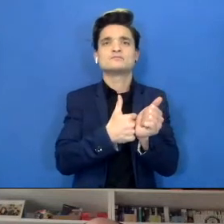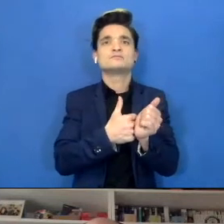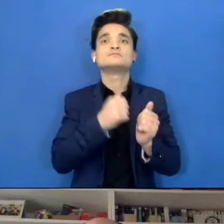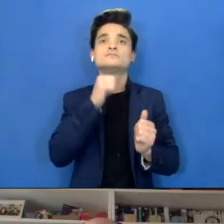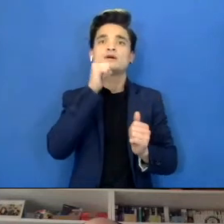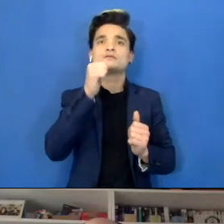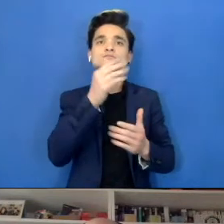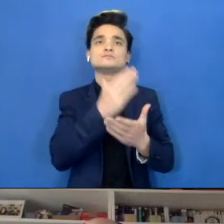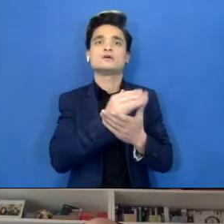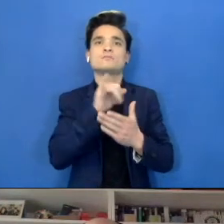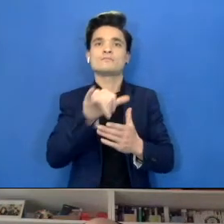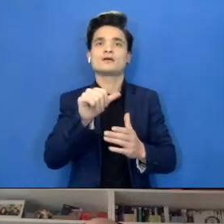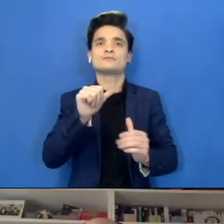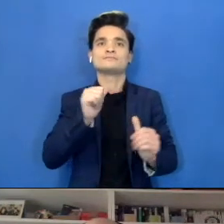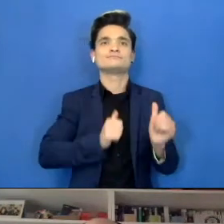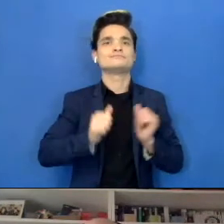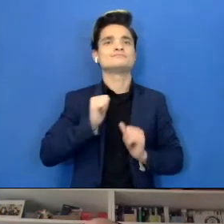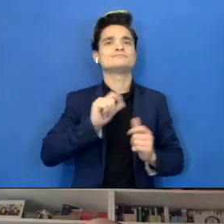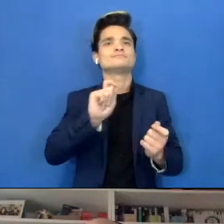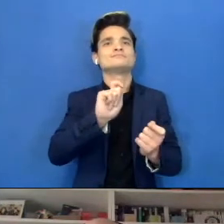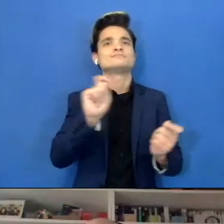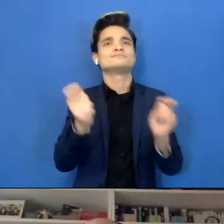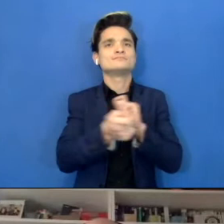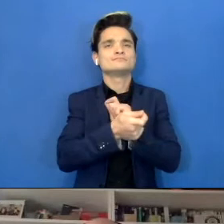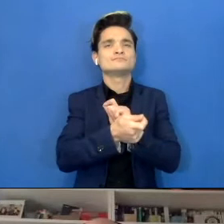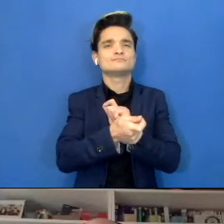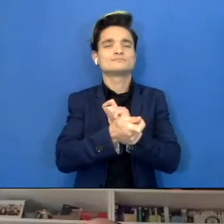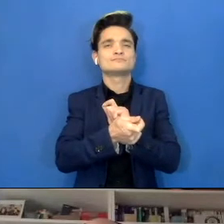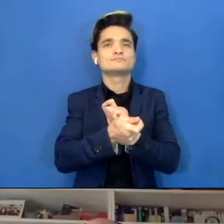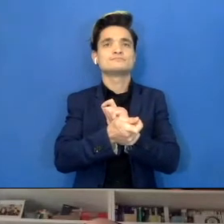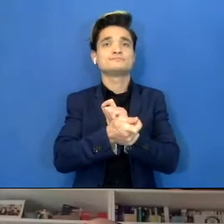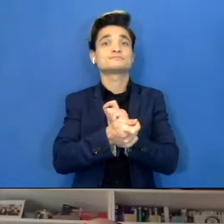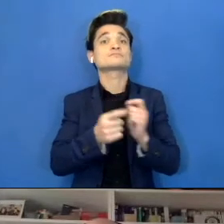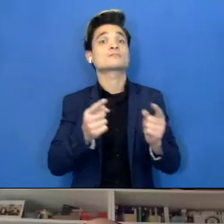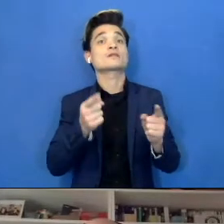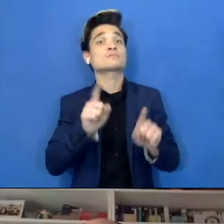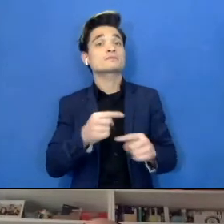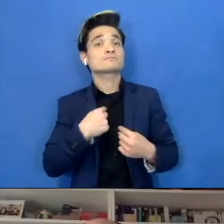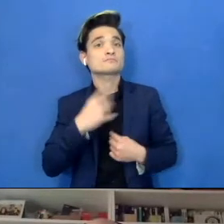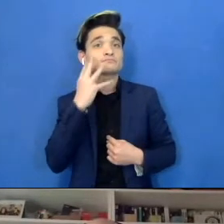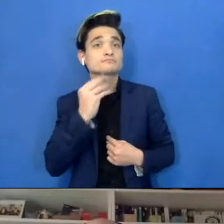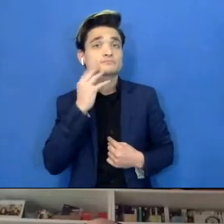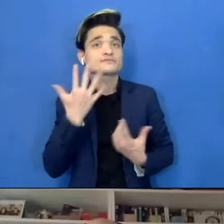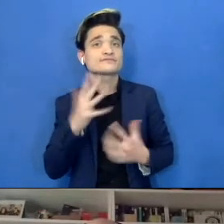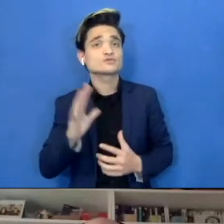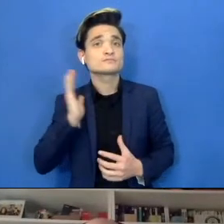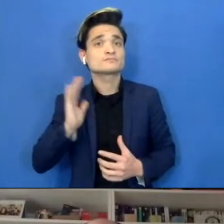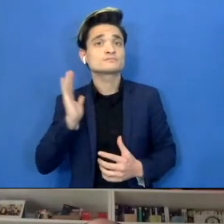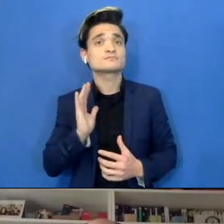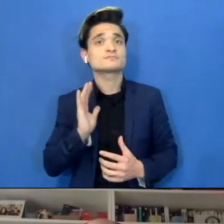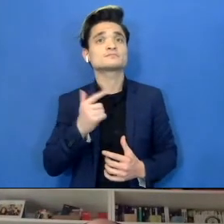to that. If it's me now, if I'm coming onto stage, it's happened to me as well, actually. I was in a scene in a festival in